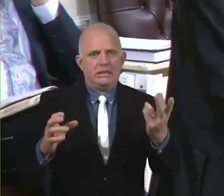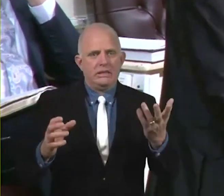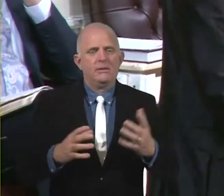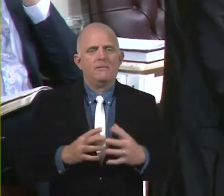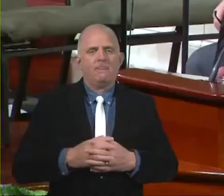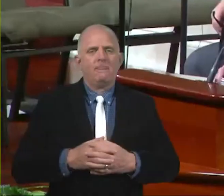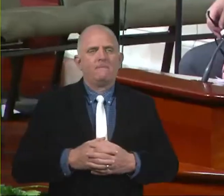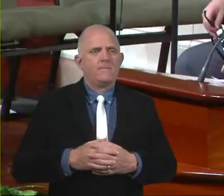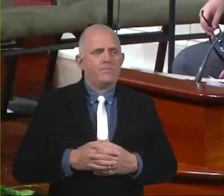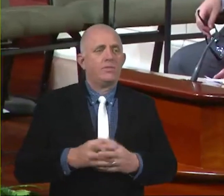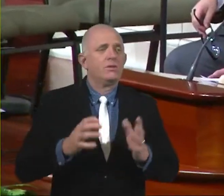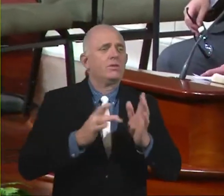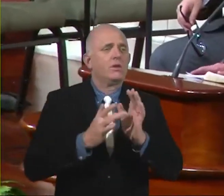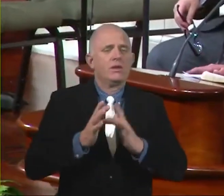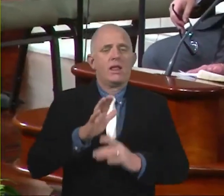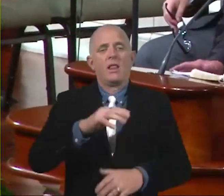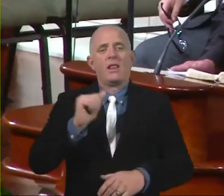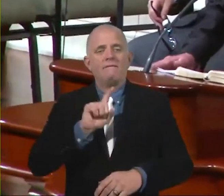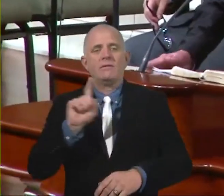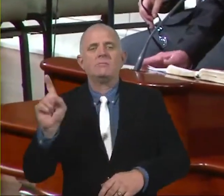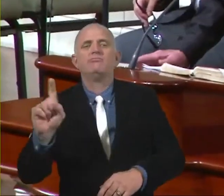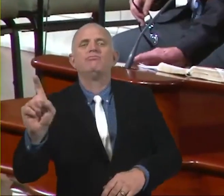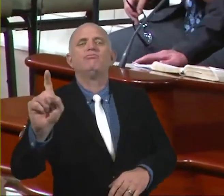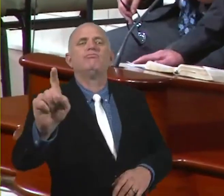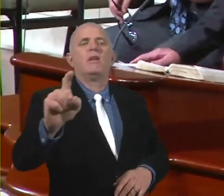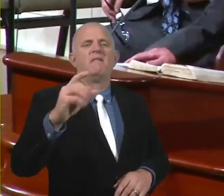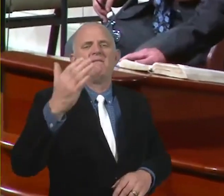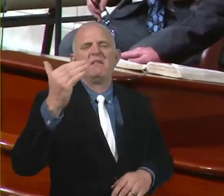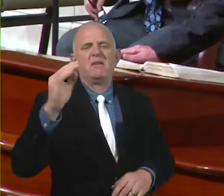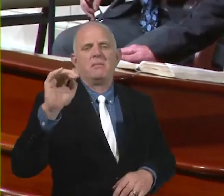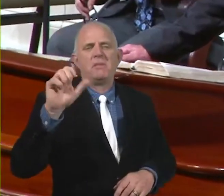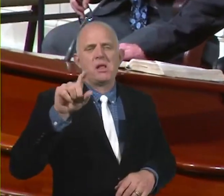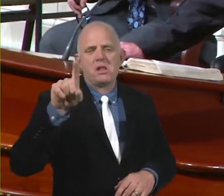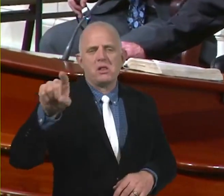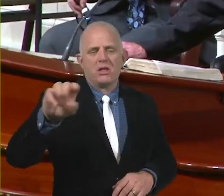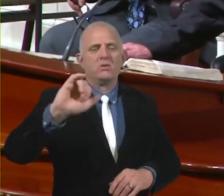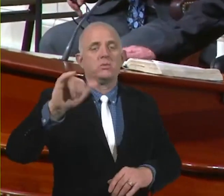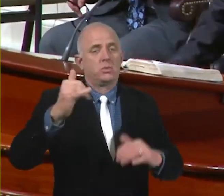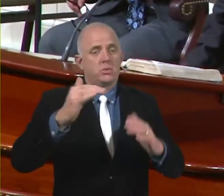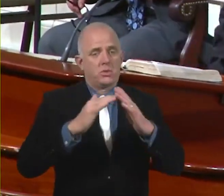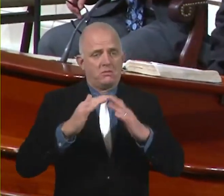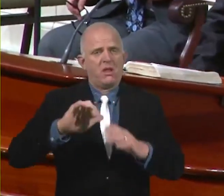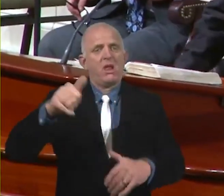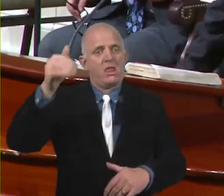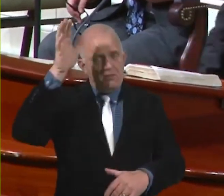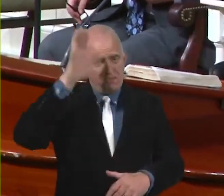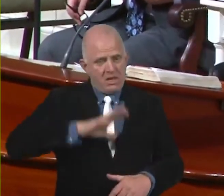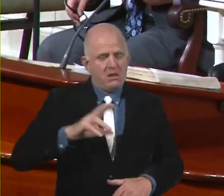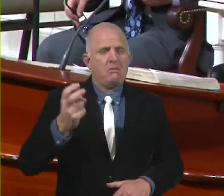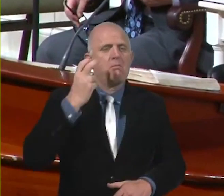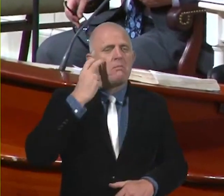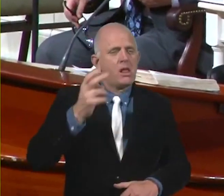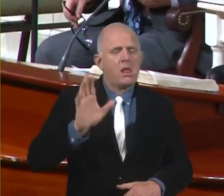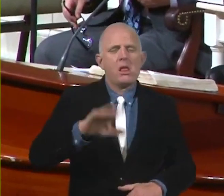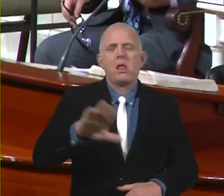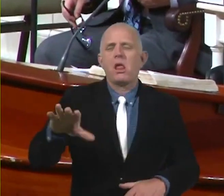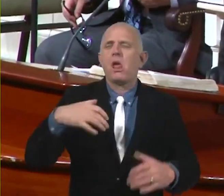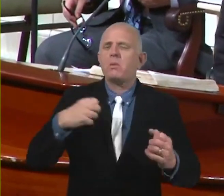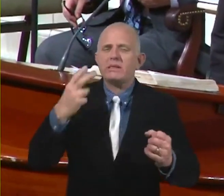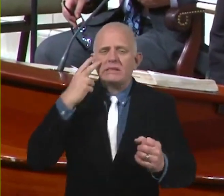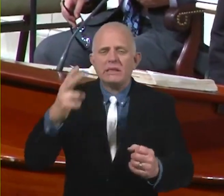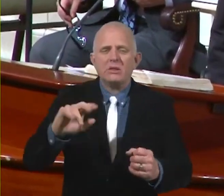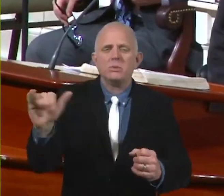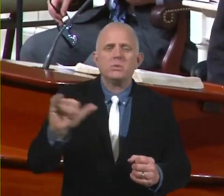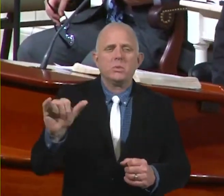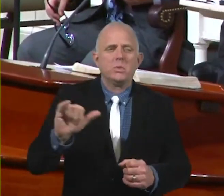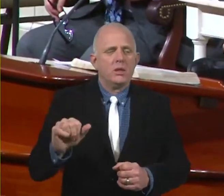Jesus leaves there, goes 15 miles up the road to Jerusalem and there's a guy up there that is blind and he wants to see. And he